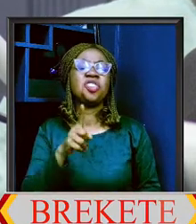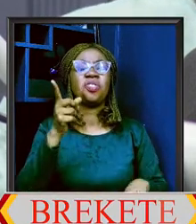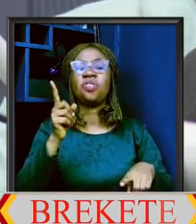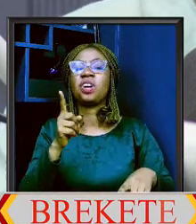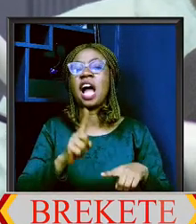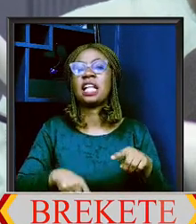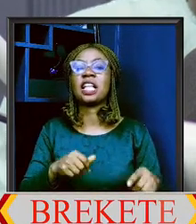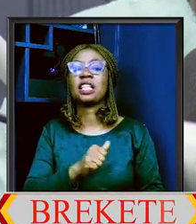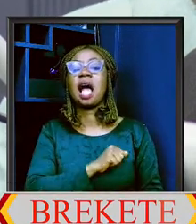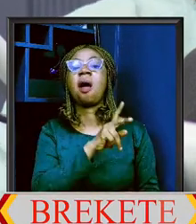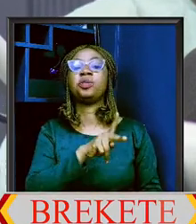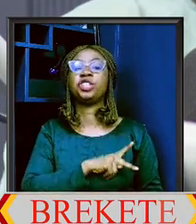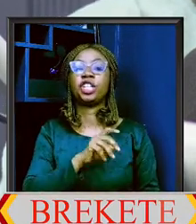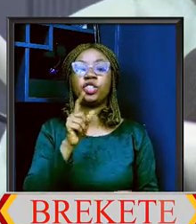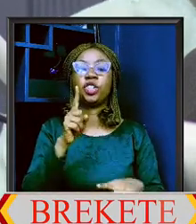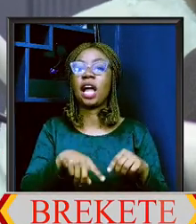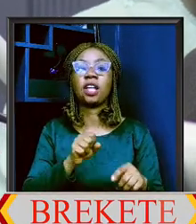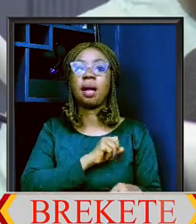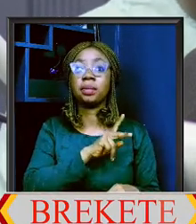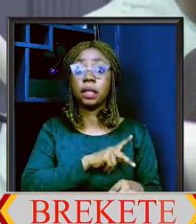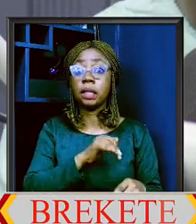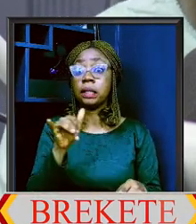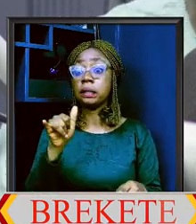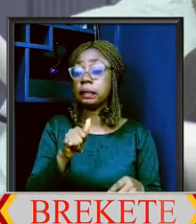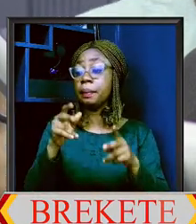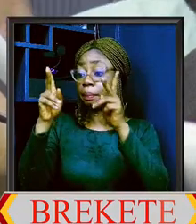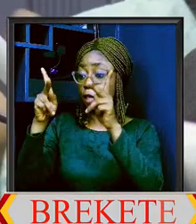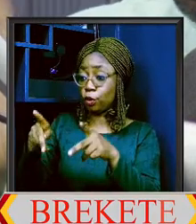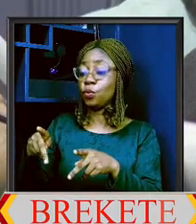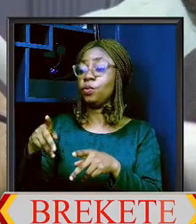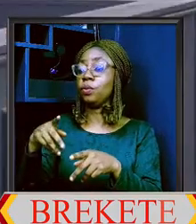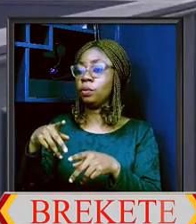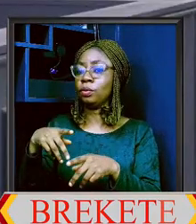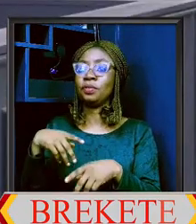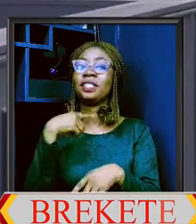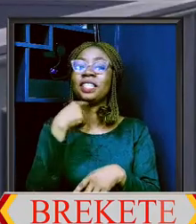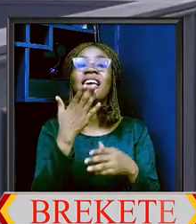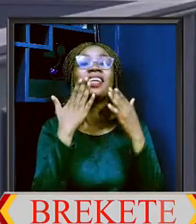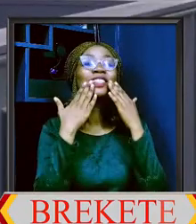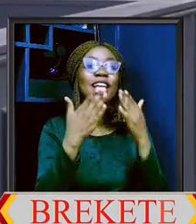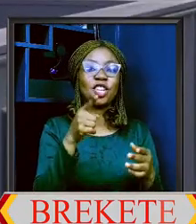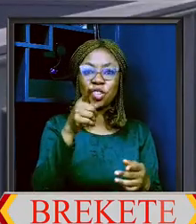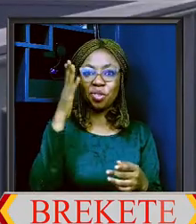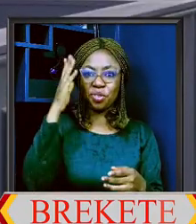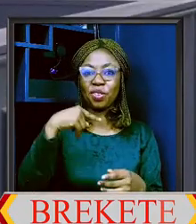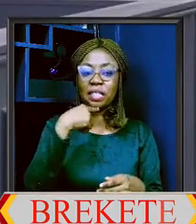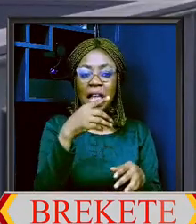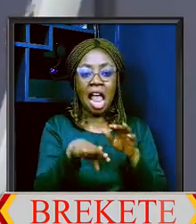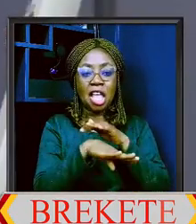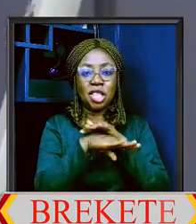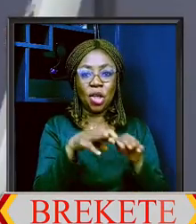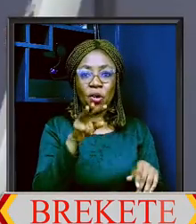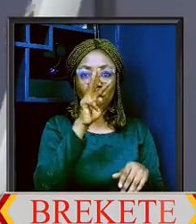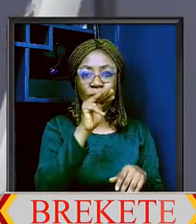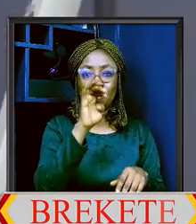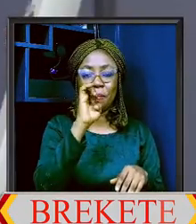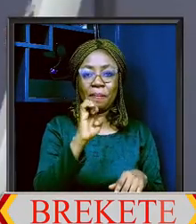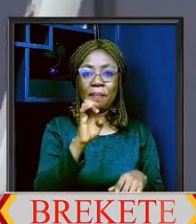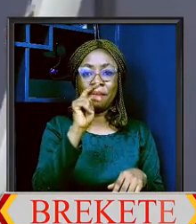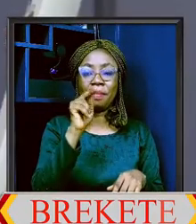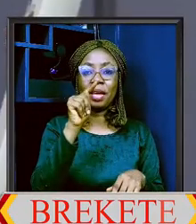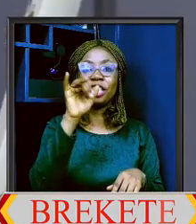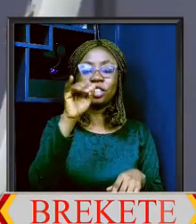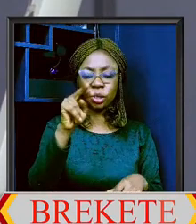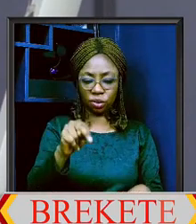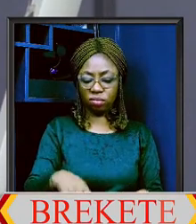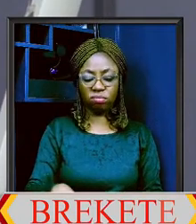appreciate cannot appreciate and the same person talk thank you say don't mention no mention it tell me thank you